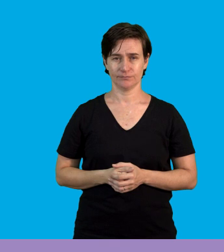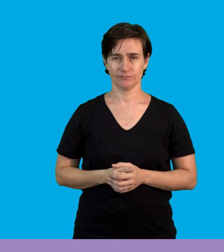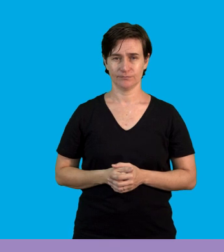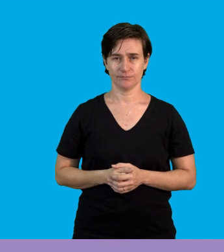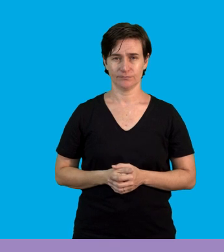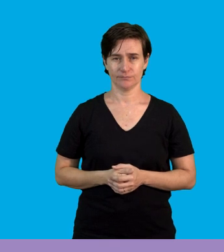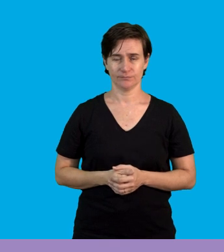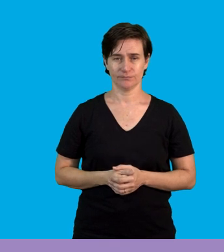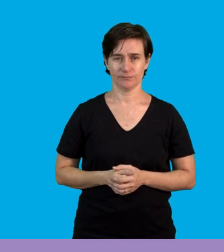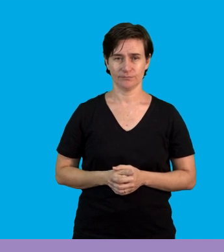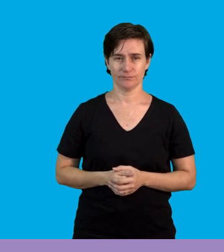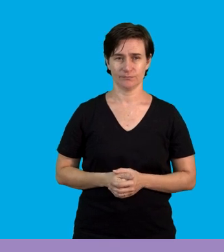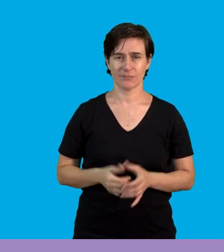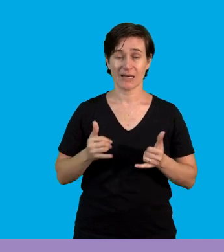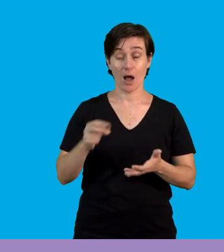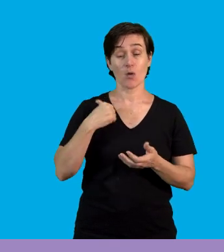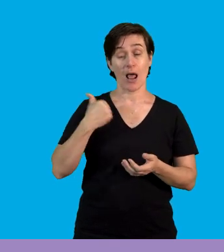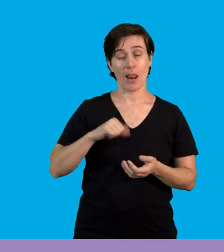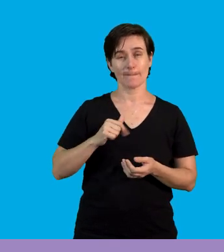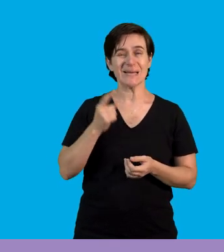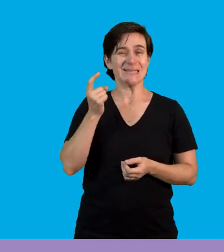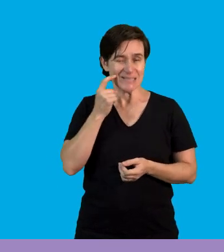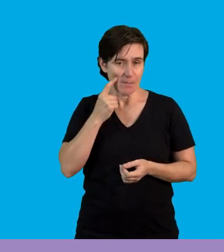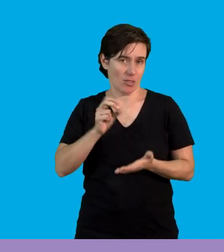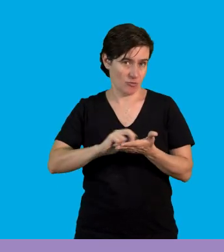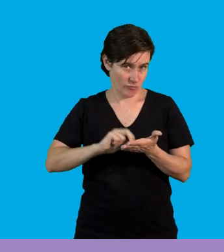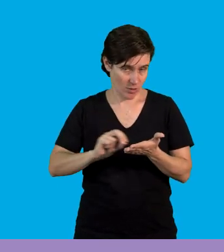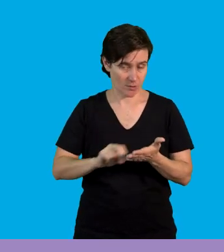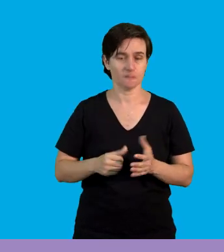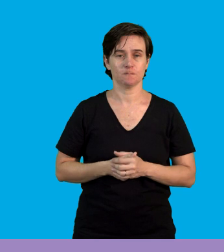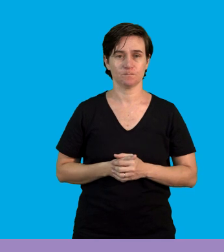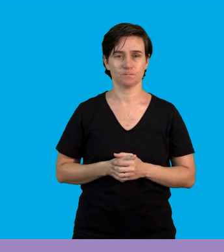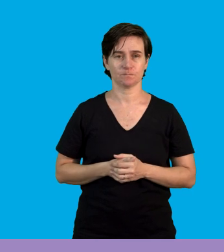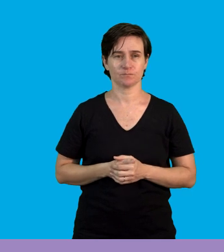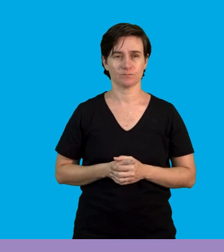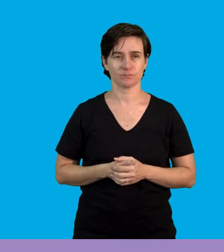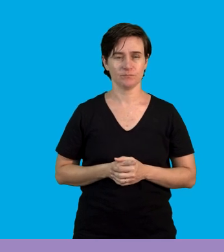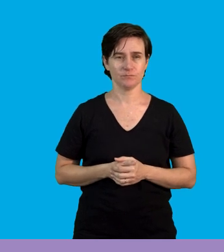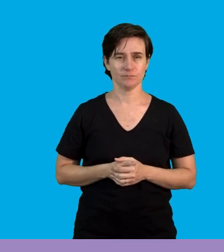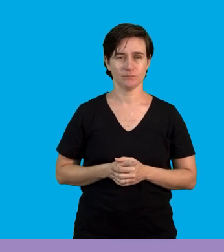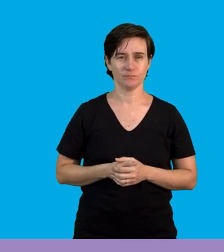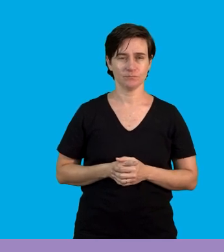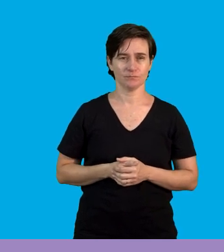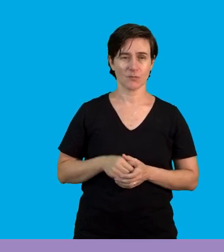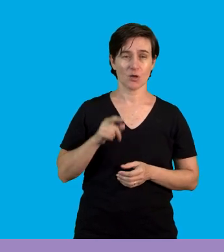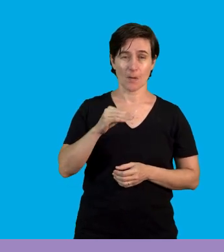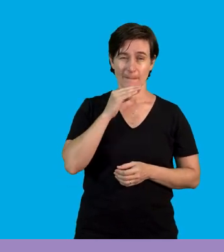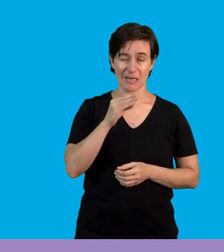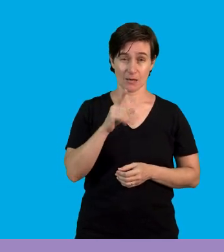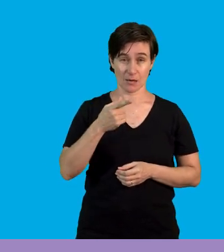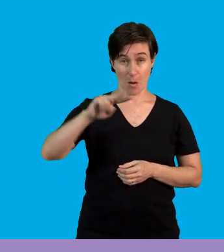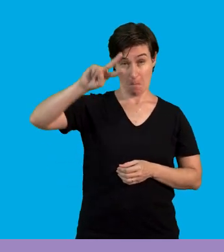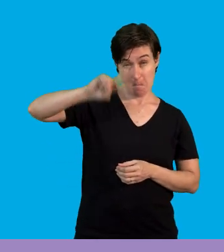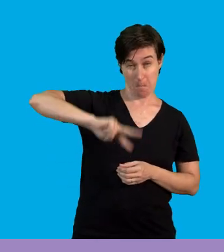1,000. Now let's write this in the simplest form. We divide the numerator and denominator